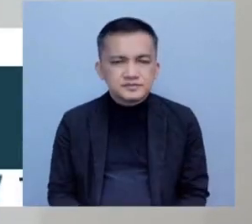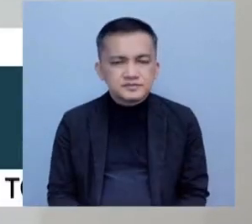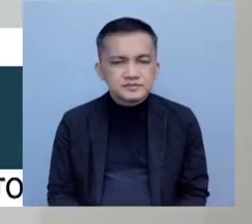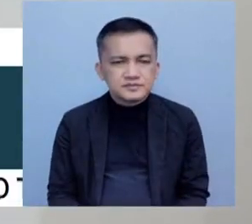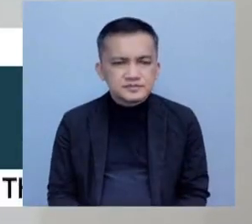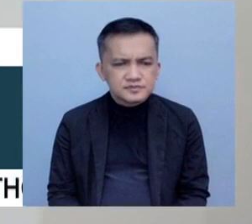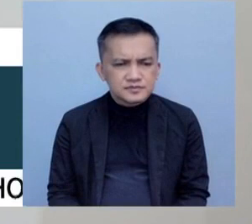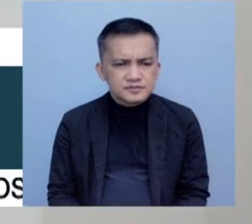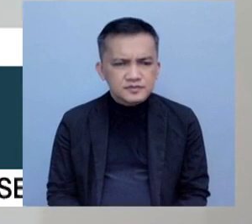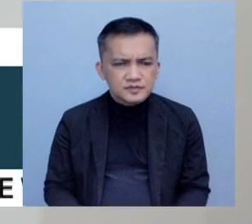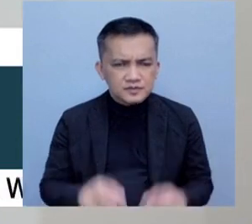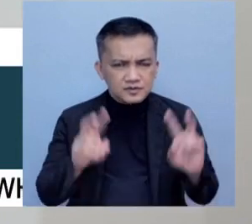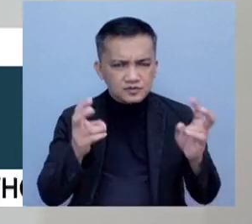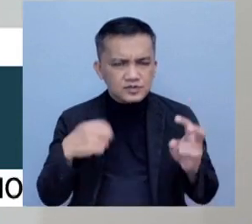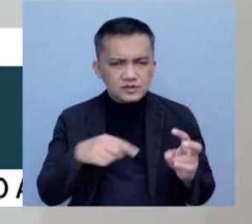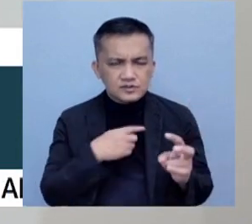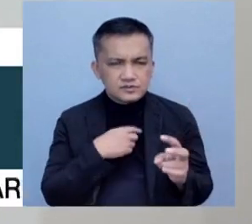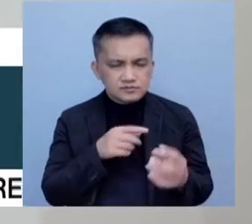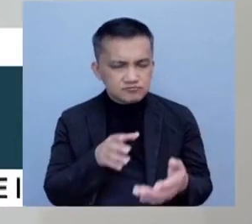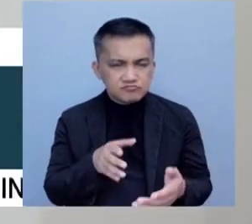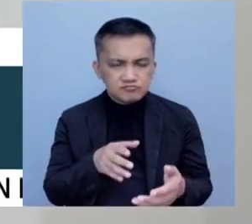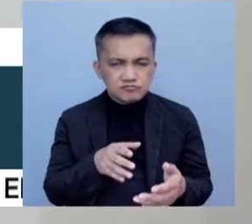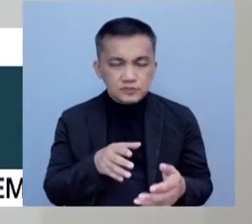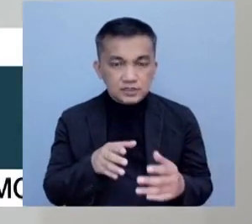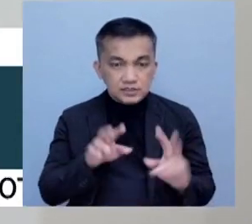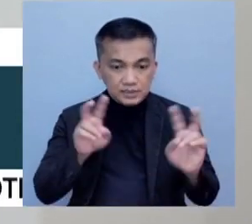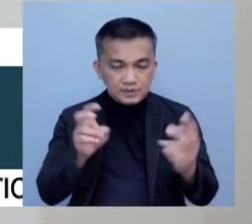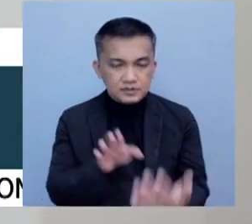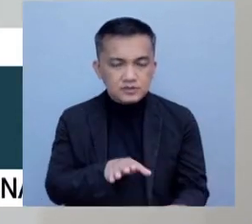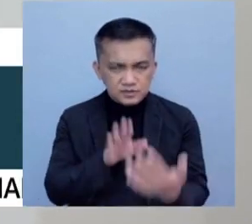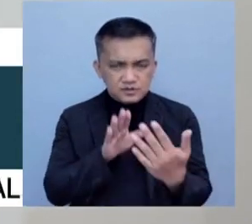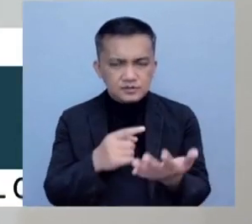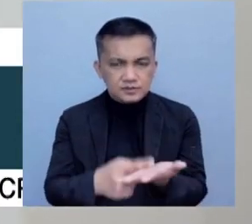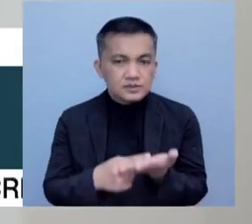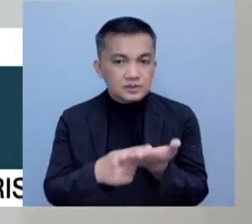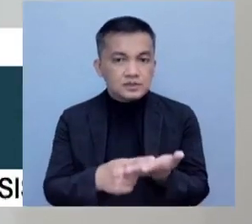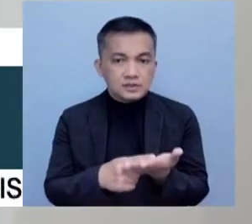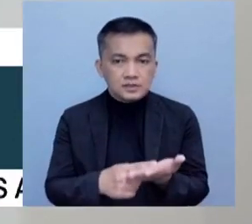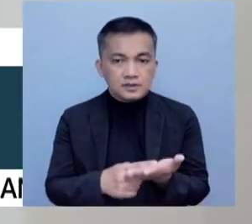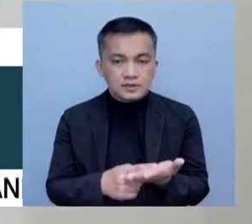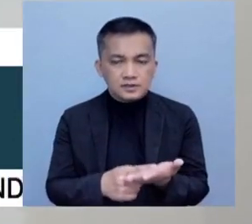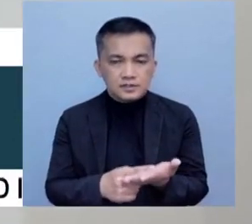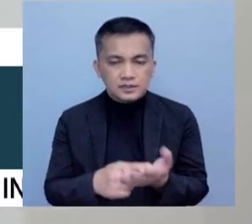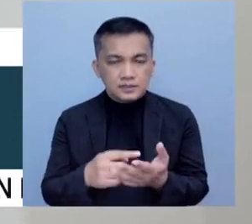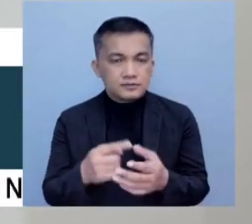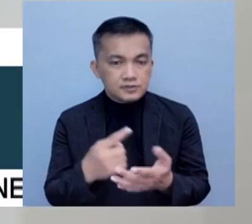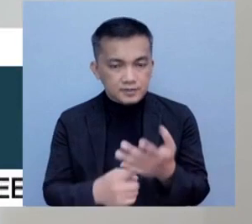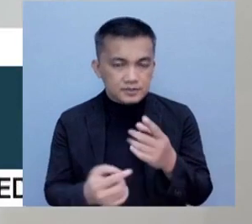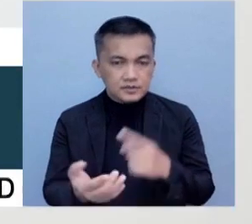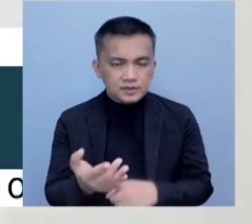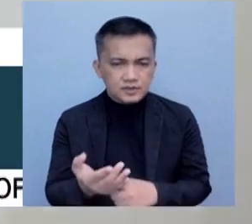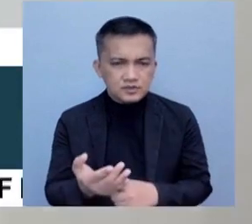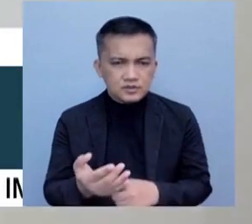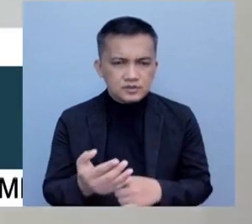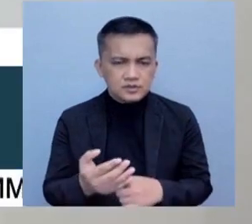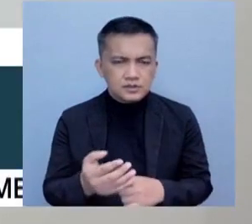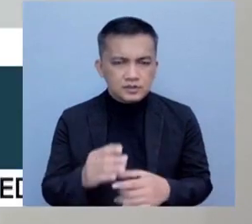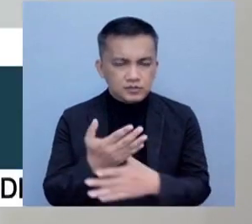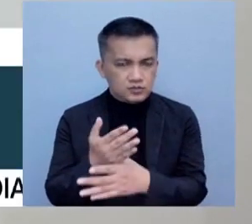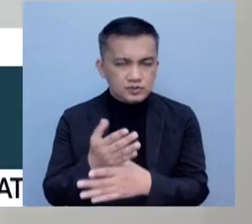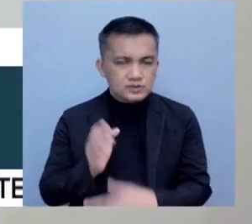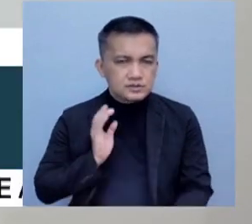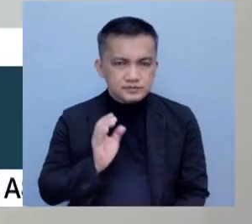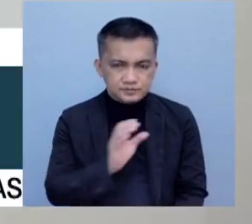all came up. No, and there were a lot of discussions and debates in the House. No, and